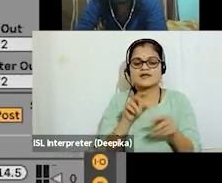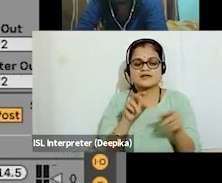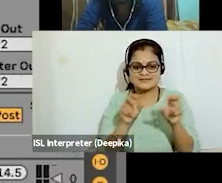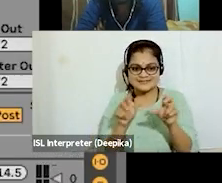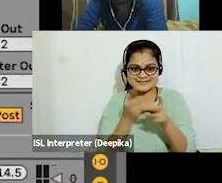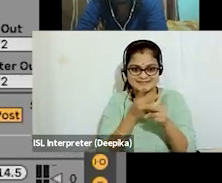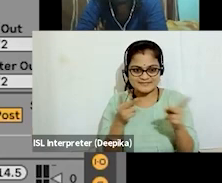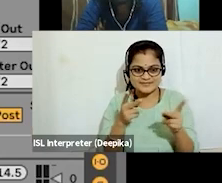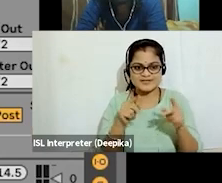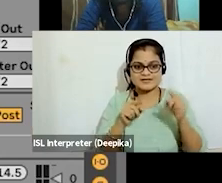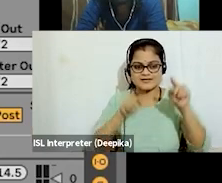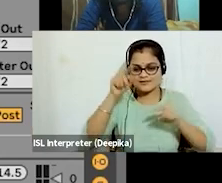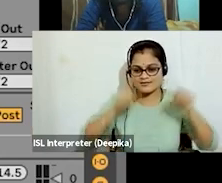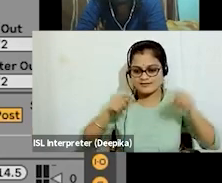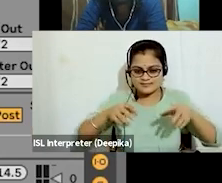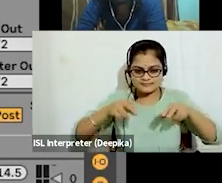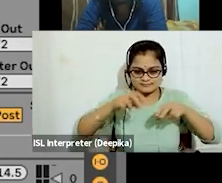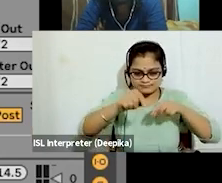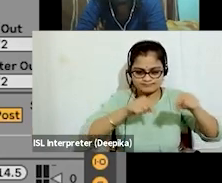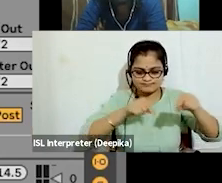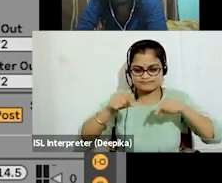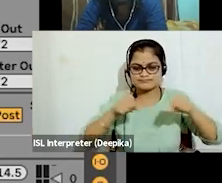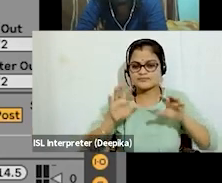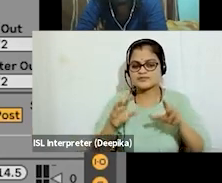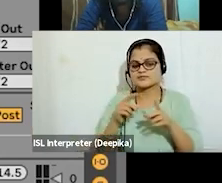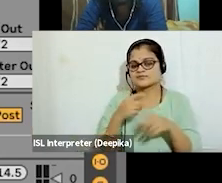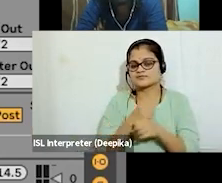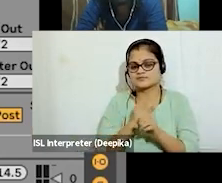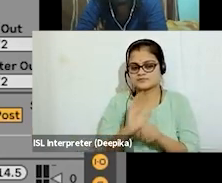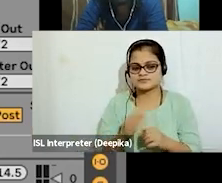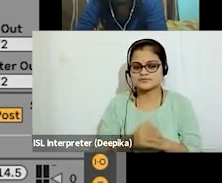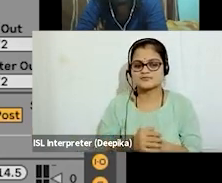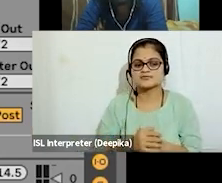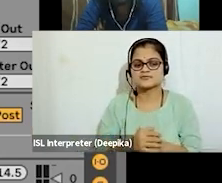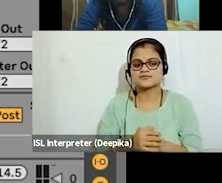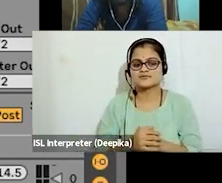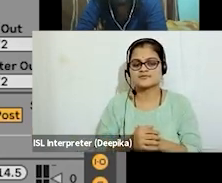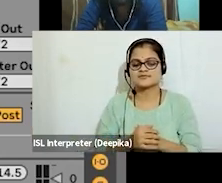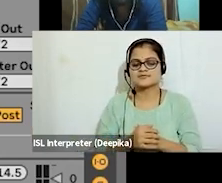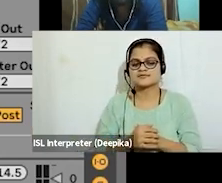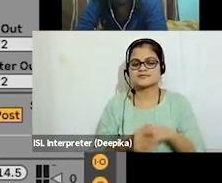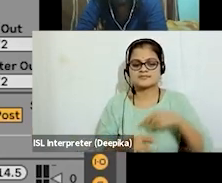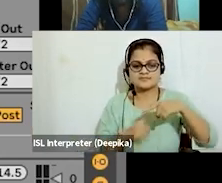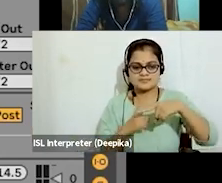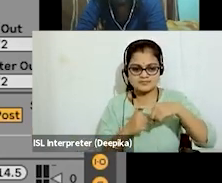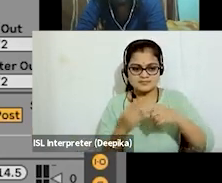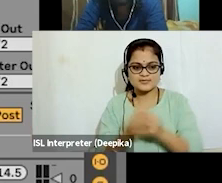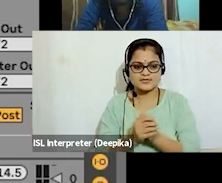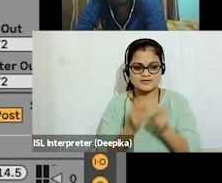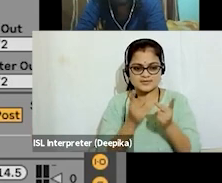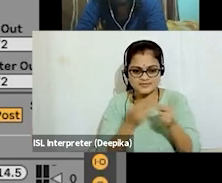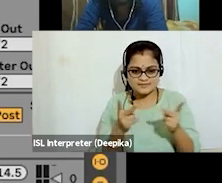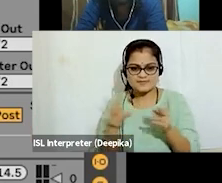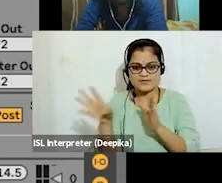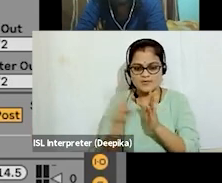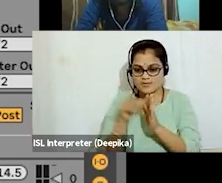up, and I've basically this is only going to the reverb send here, so just so that it doesn't get really stuffy hearing